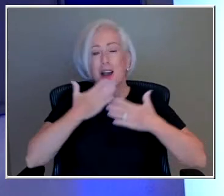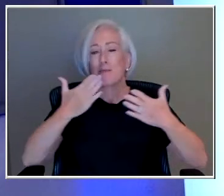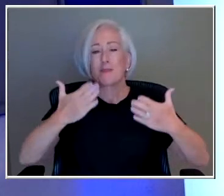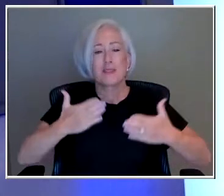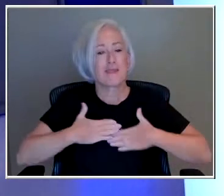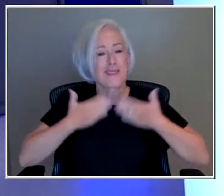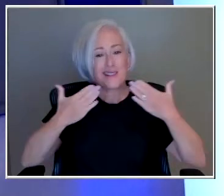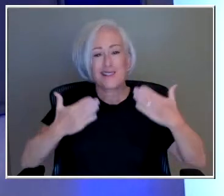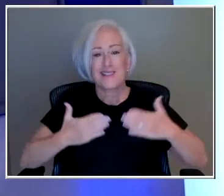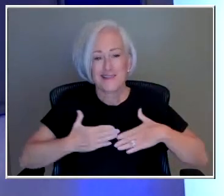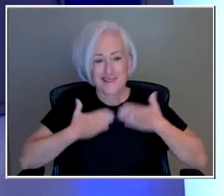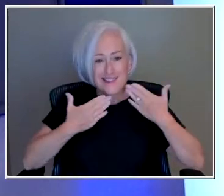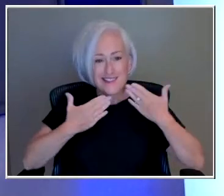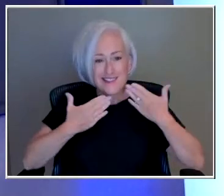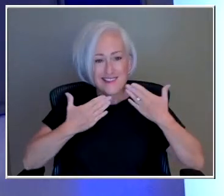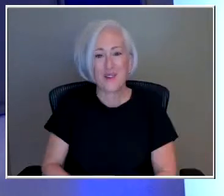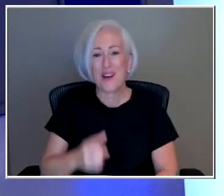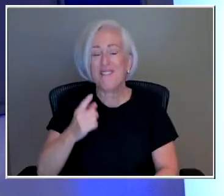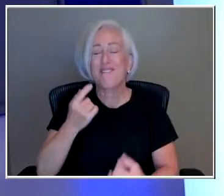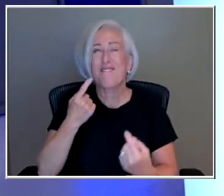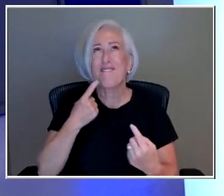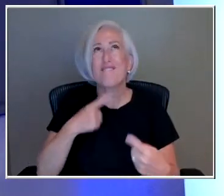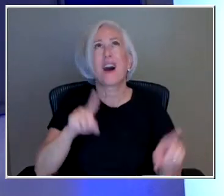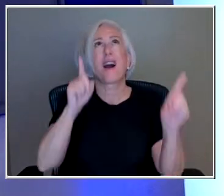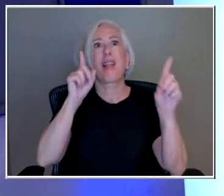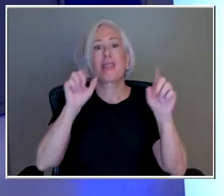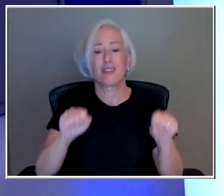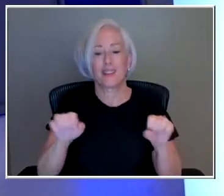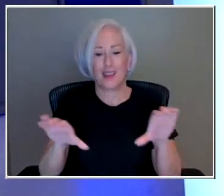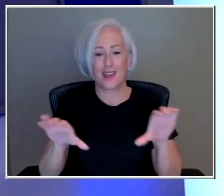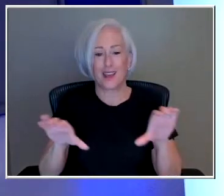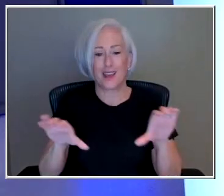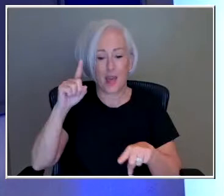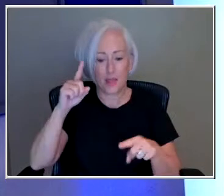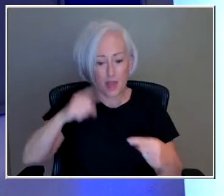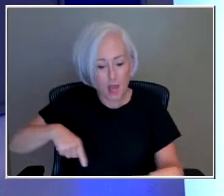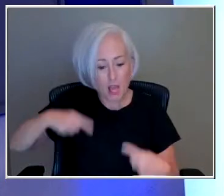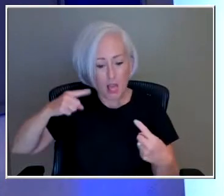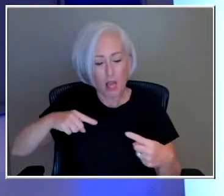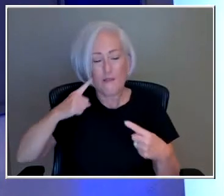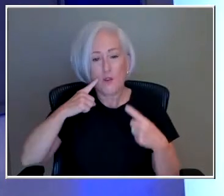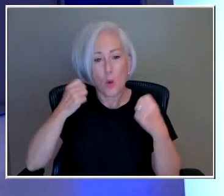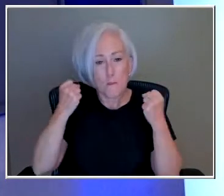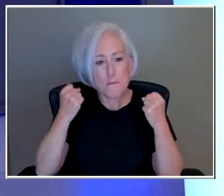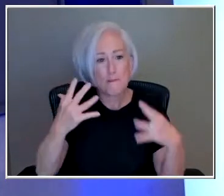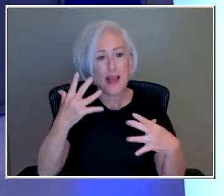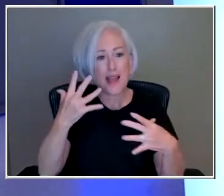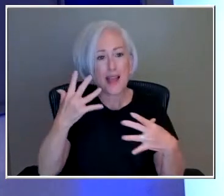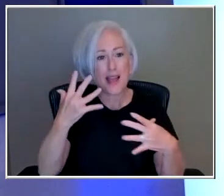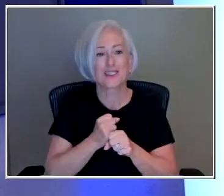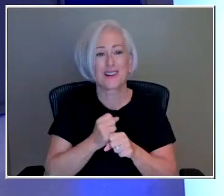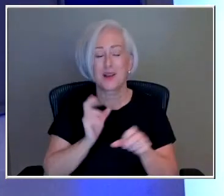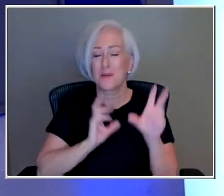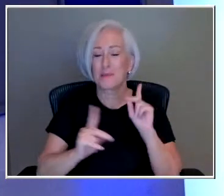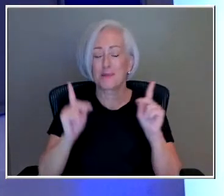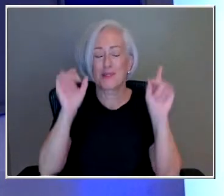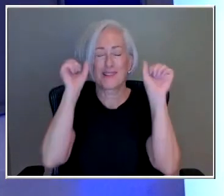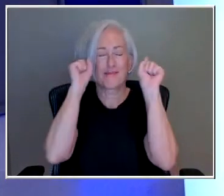able to do something that they haven't been able to do for years, people are amazed, actually. And there's